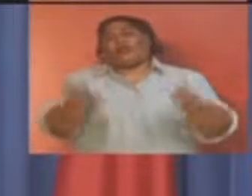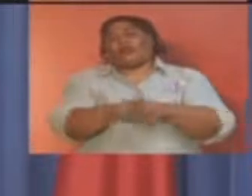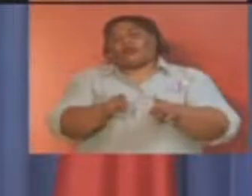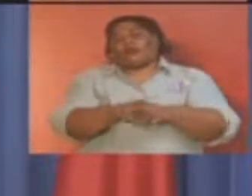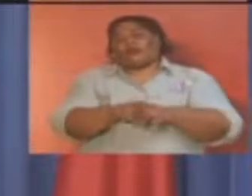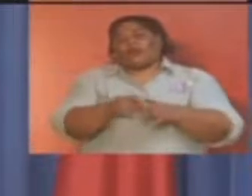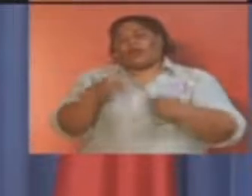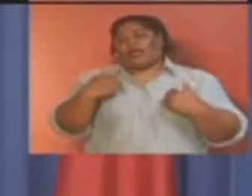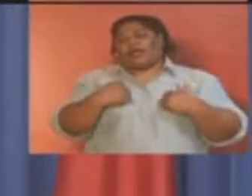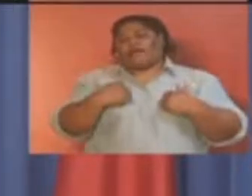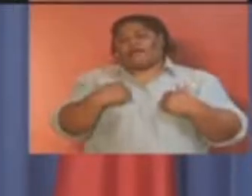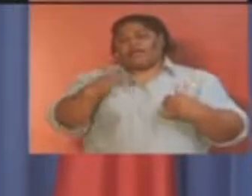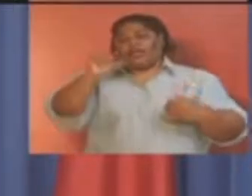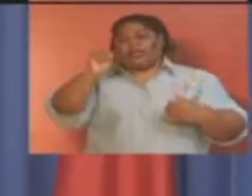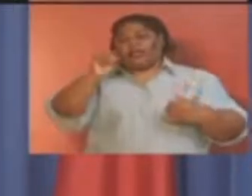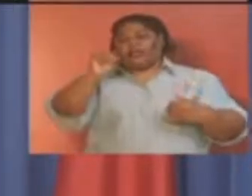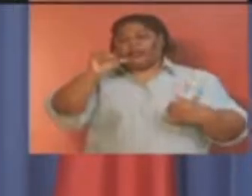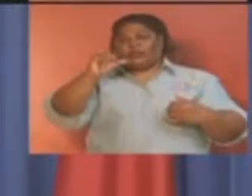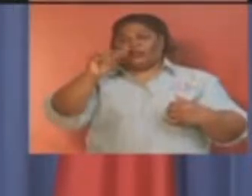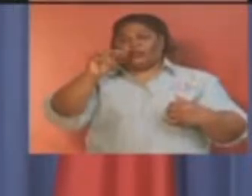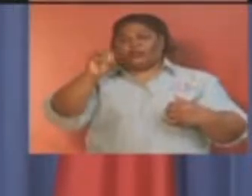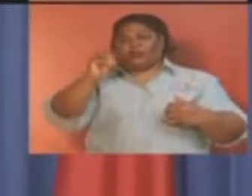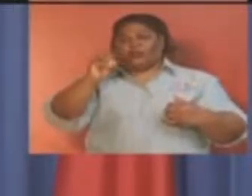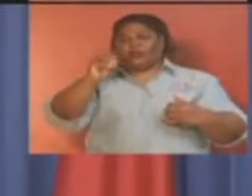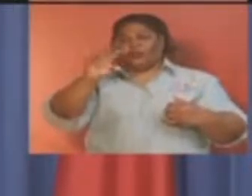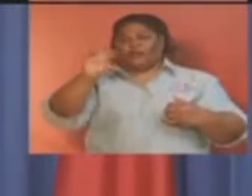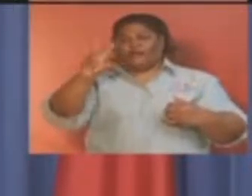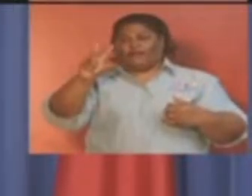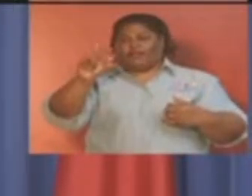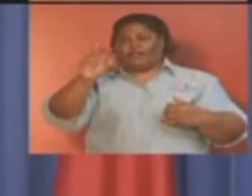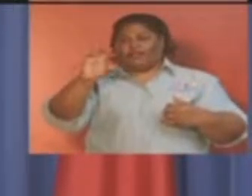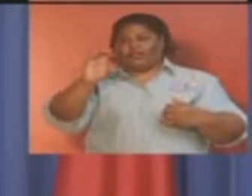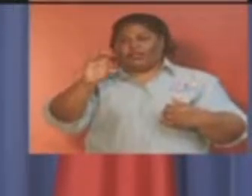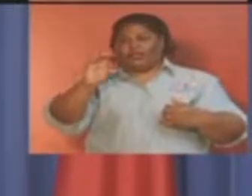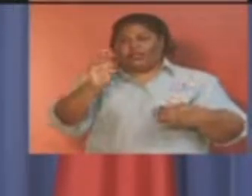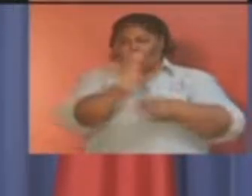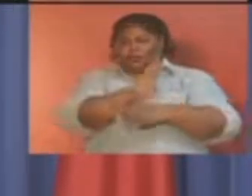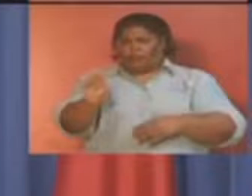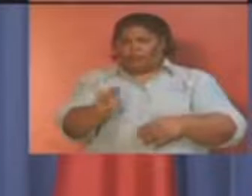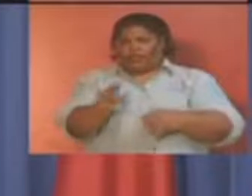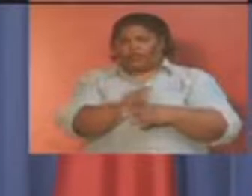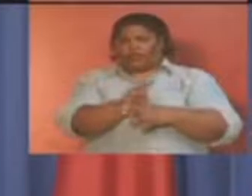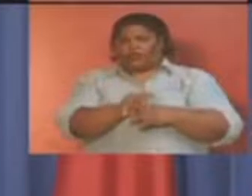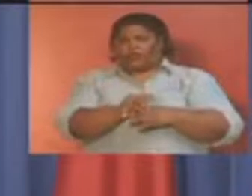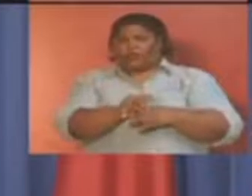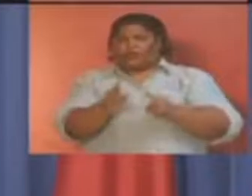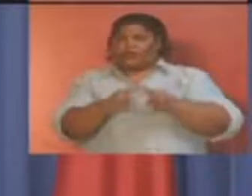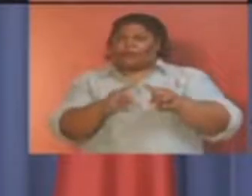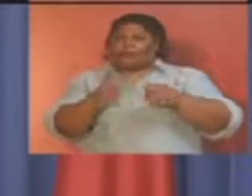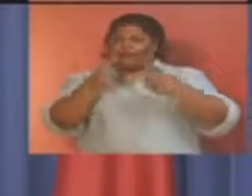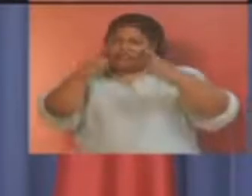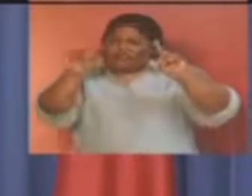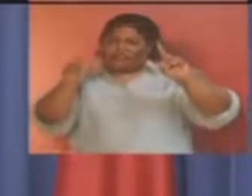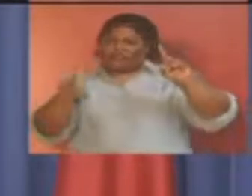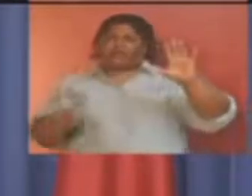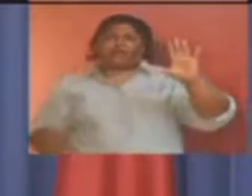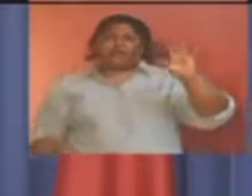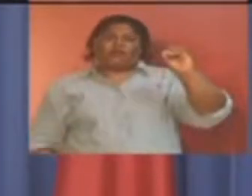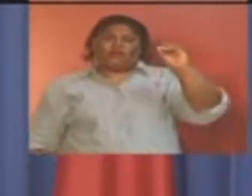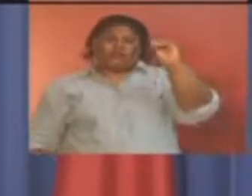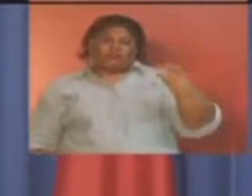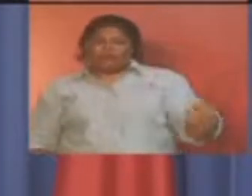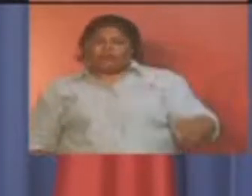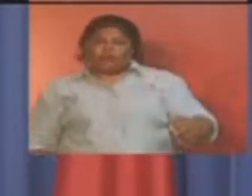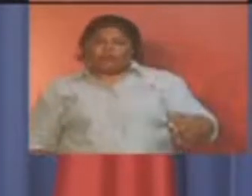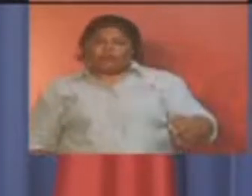Sinovac vaccine, which has been used in Brazil, has a lower efficacy of about 50%. So there's some confusion, and just to clear it